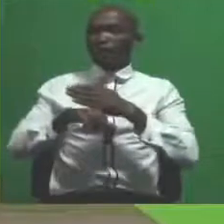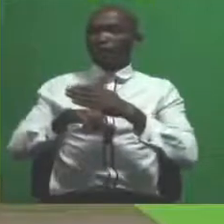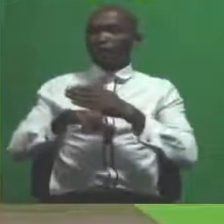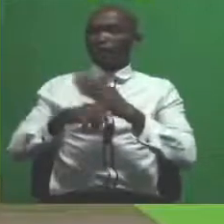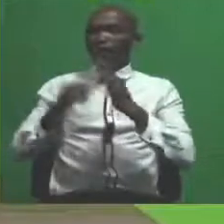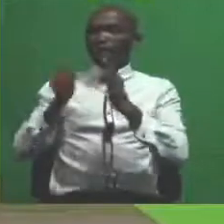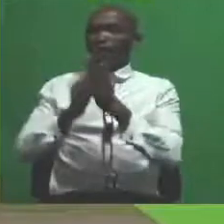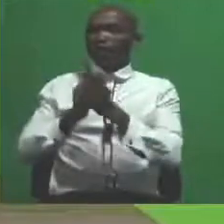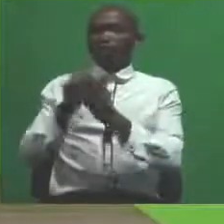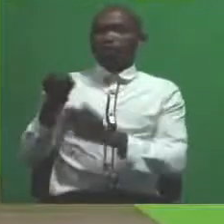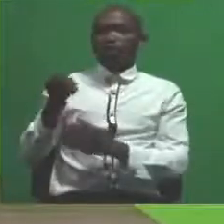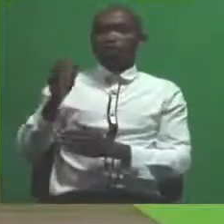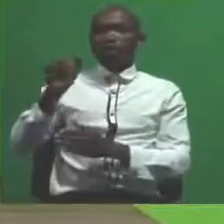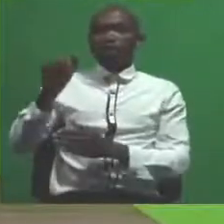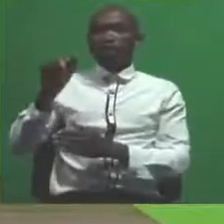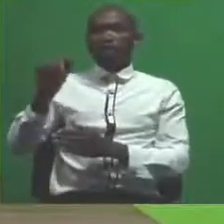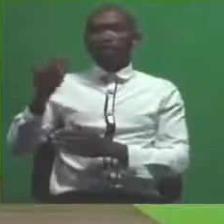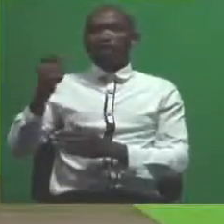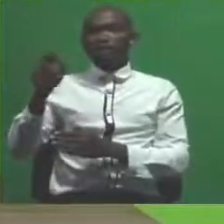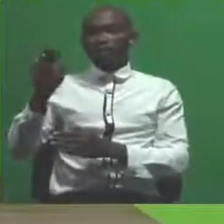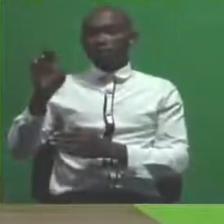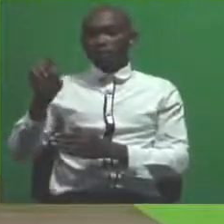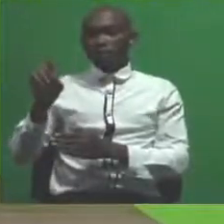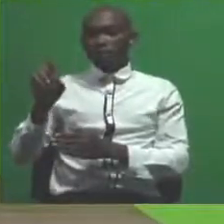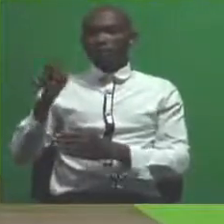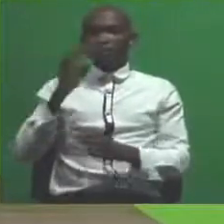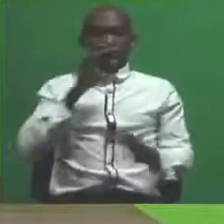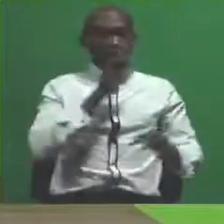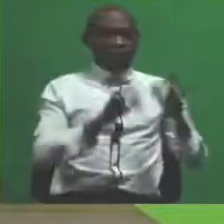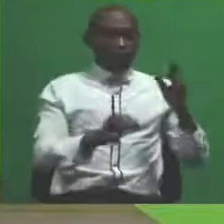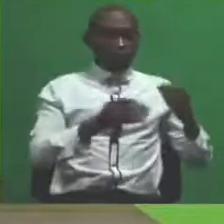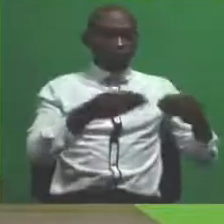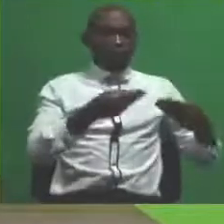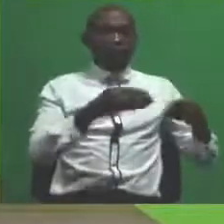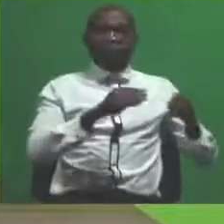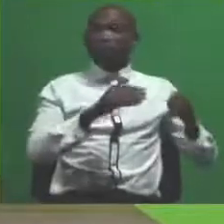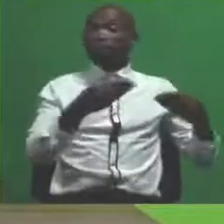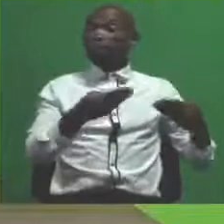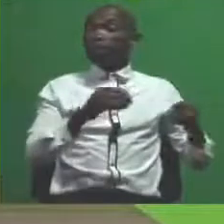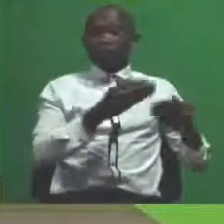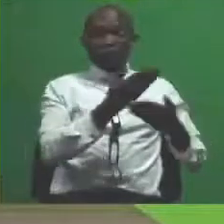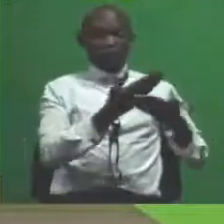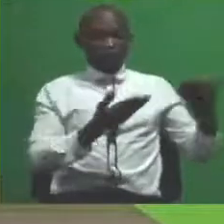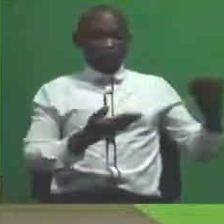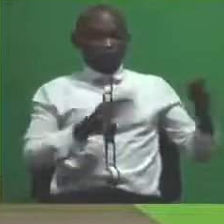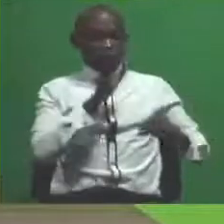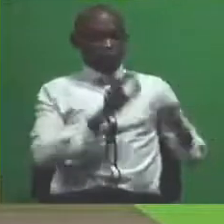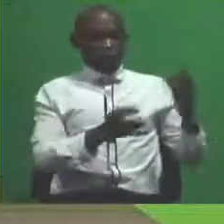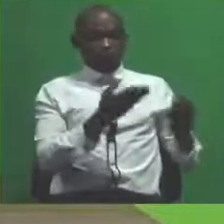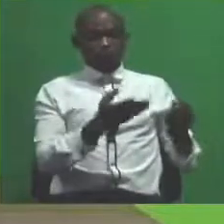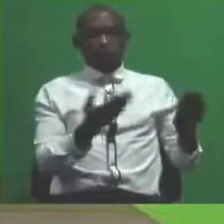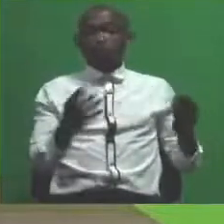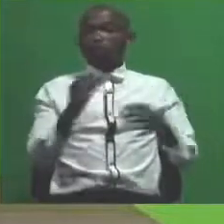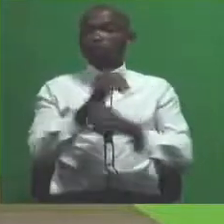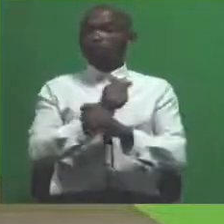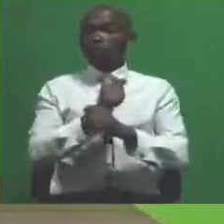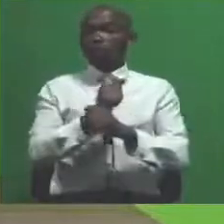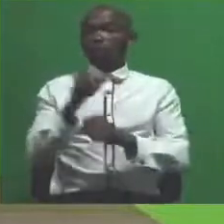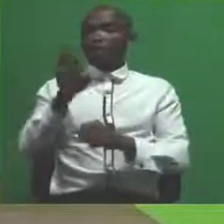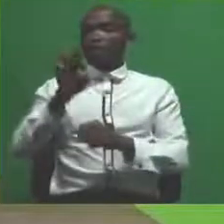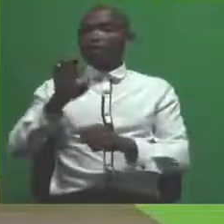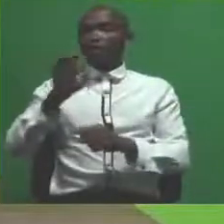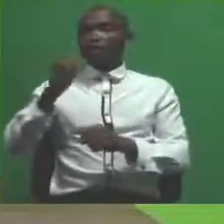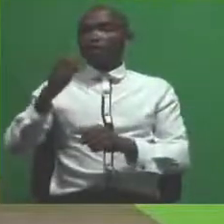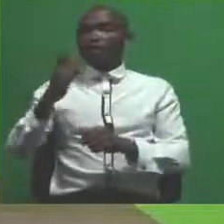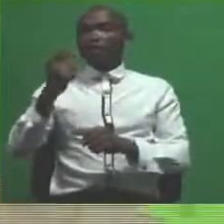I want you to write the type of reaction from these processes. Thank